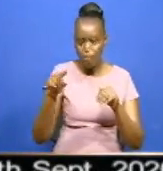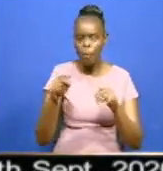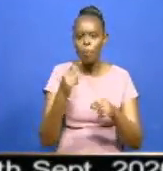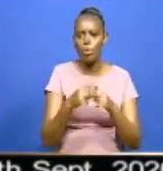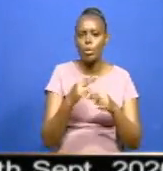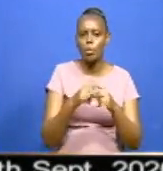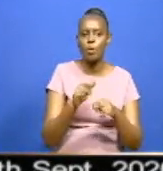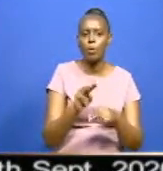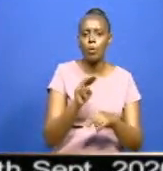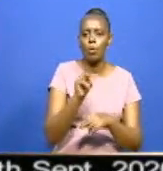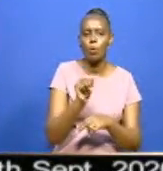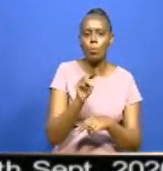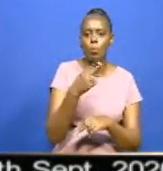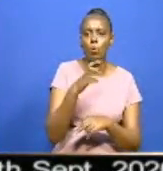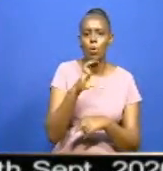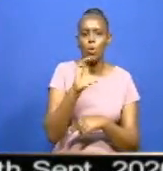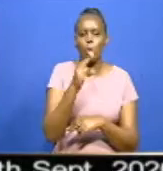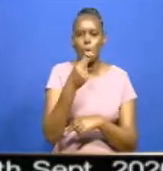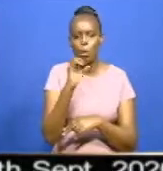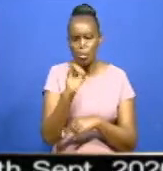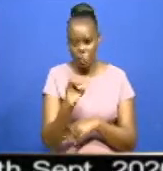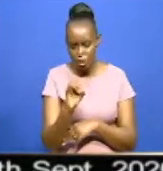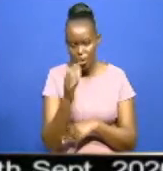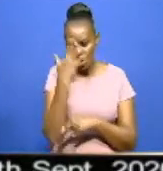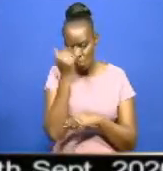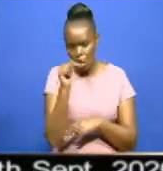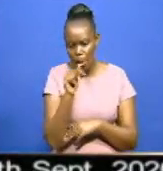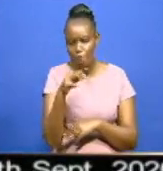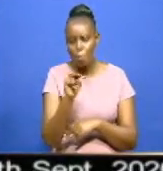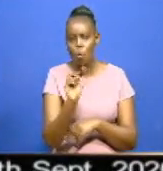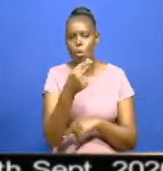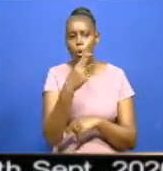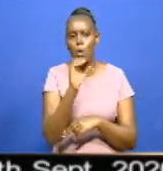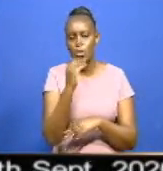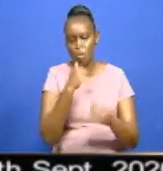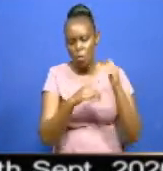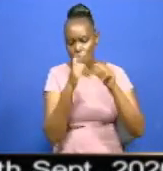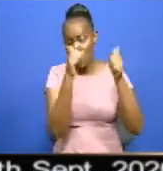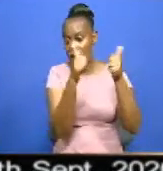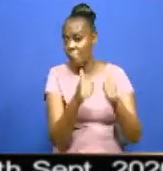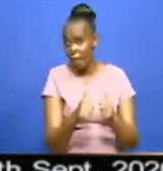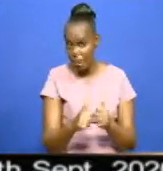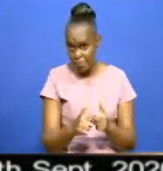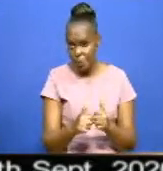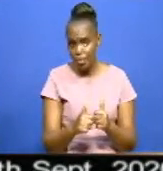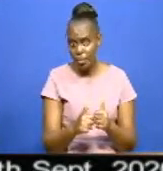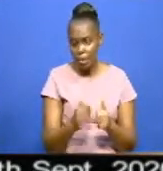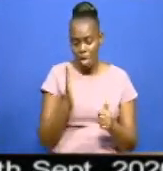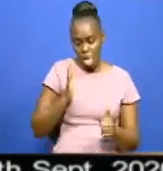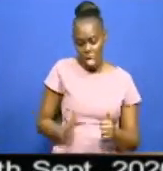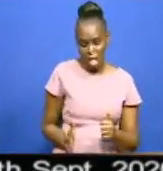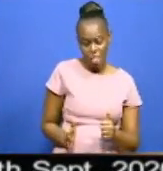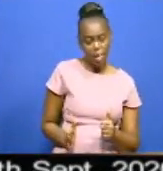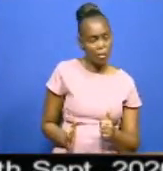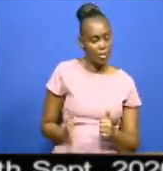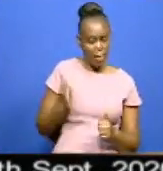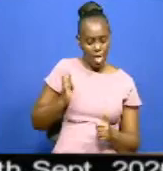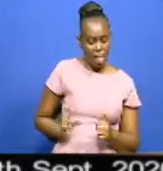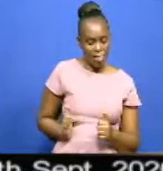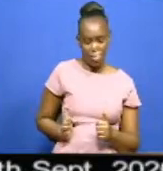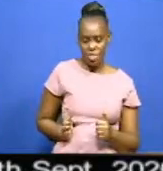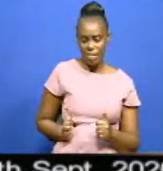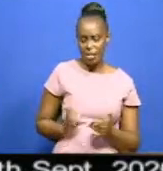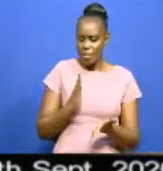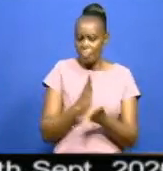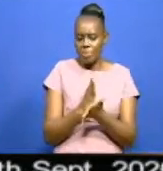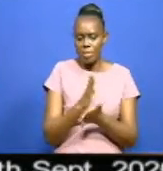of Mr. Mohochi because he did not qualify in terms of the ethics. We cannot really verify because